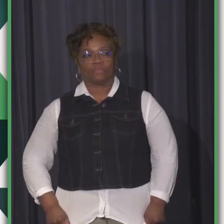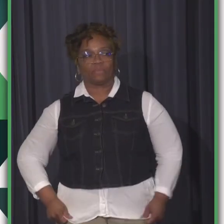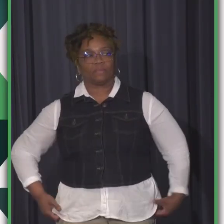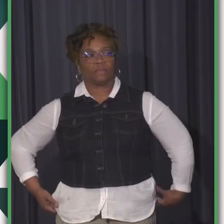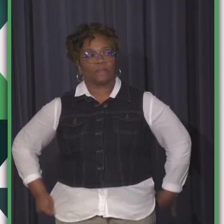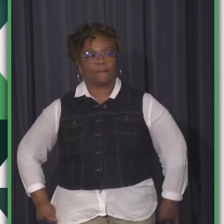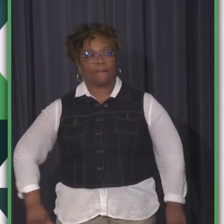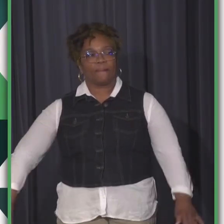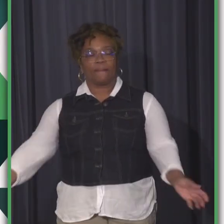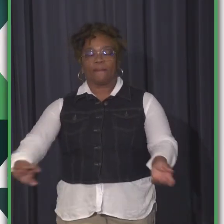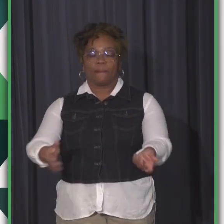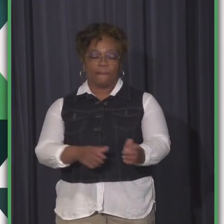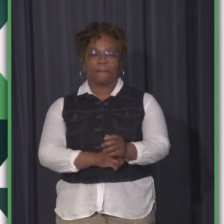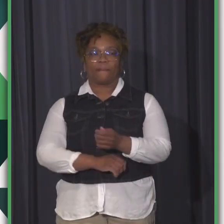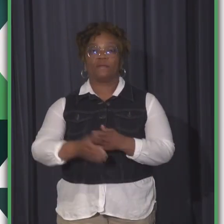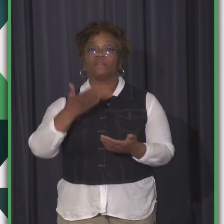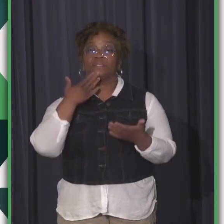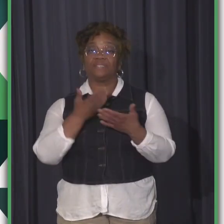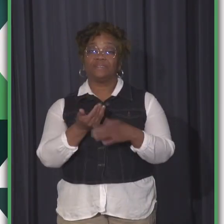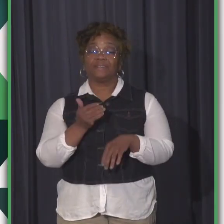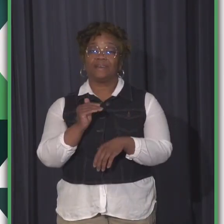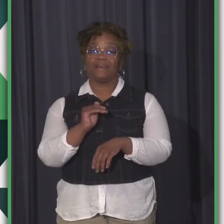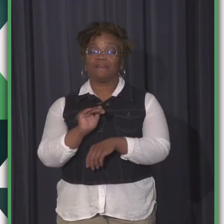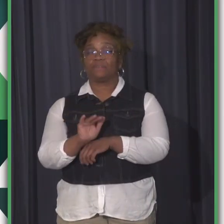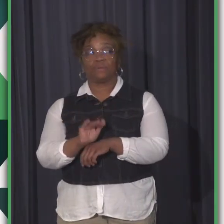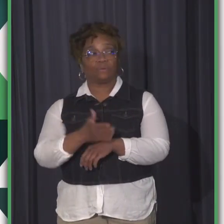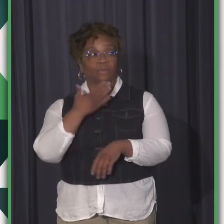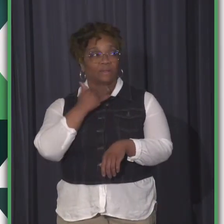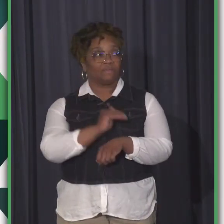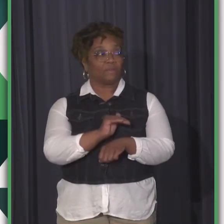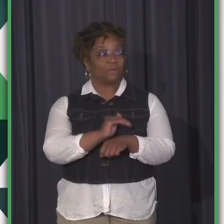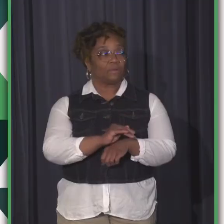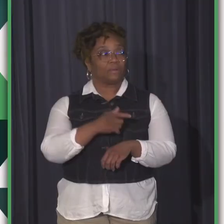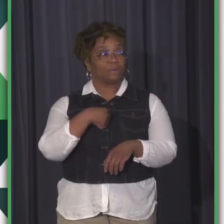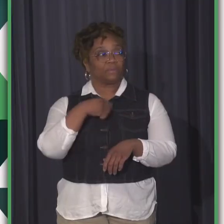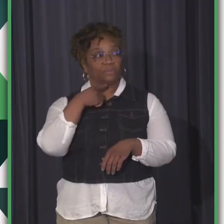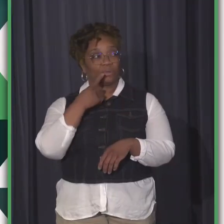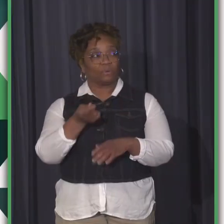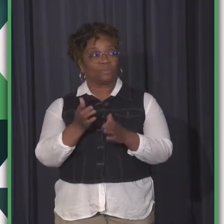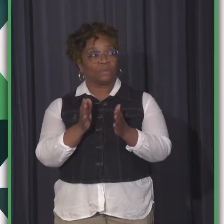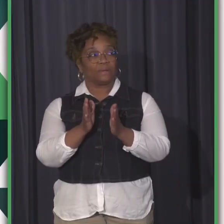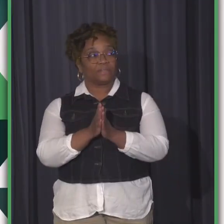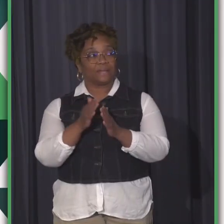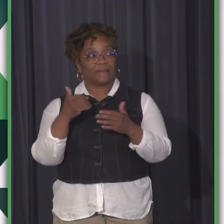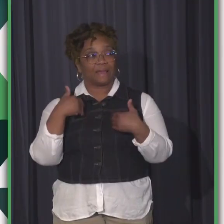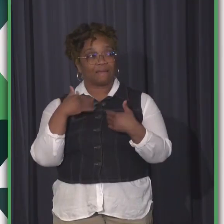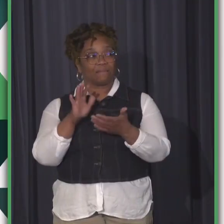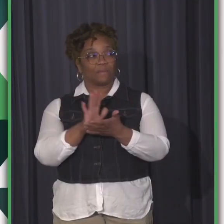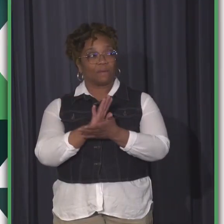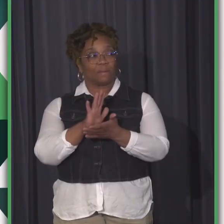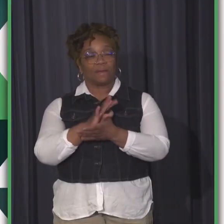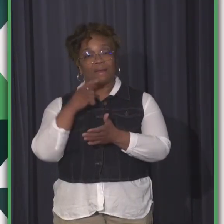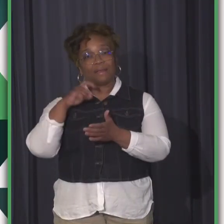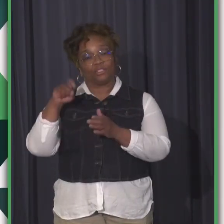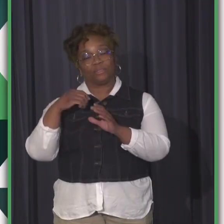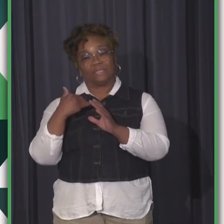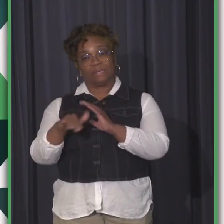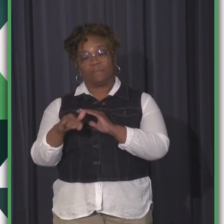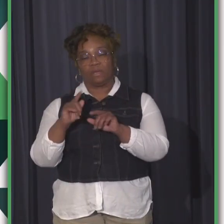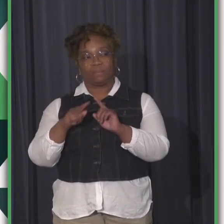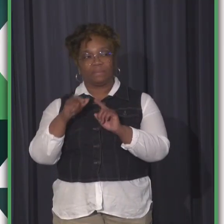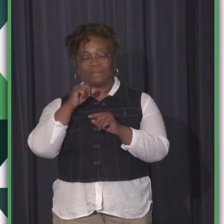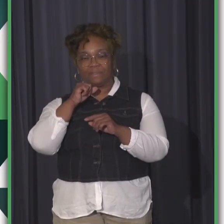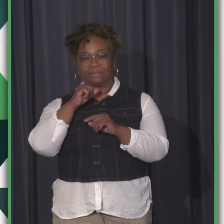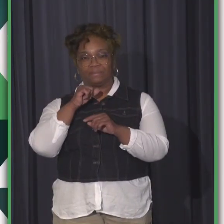Good afternoon, and I was told Good afternoon. I was told to ask. I have a handout that I should have emailed, but I didn't, for